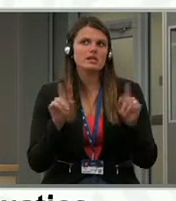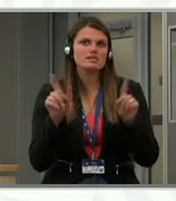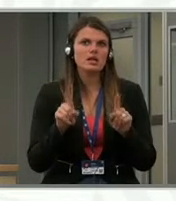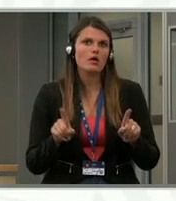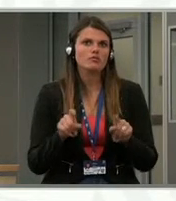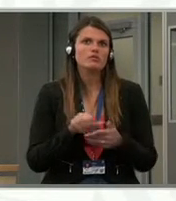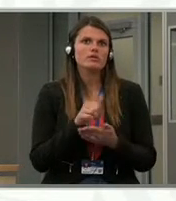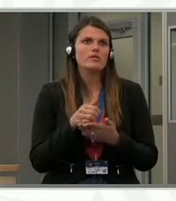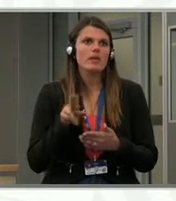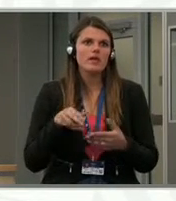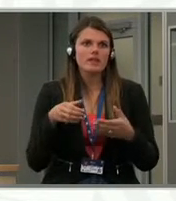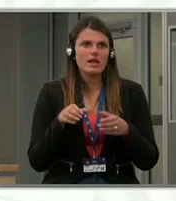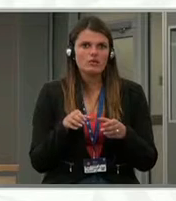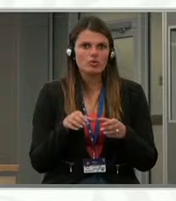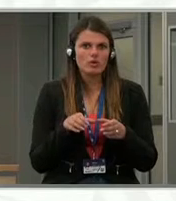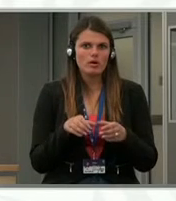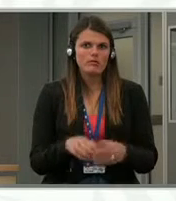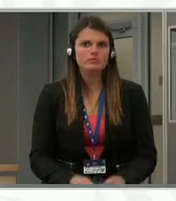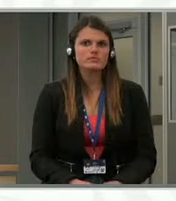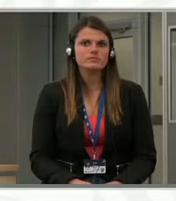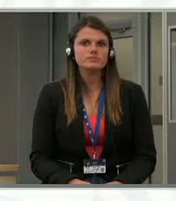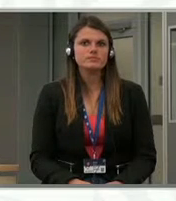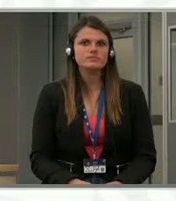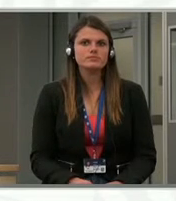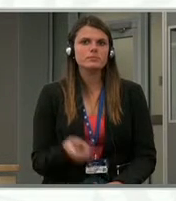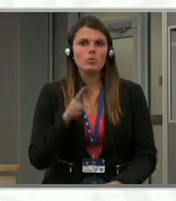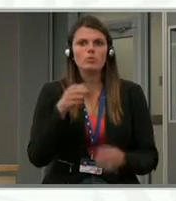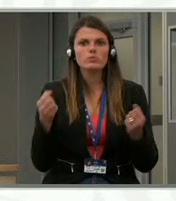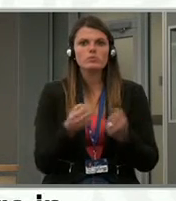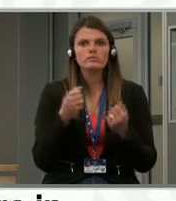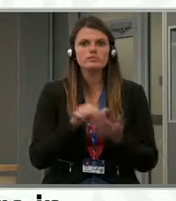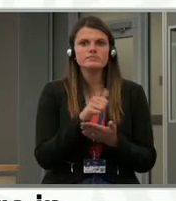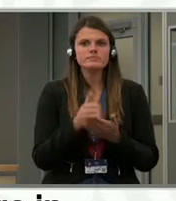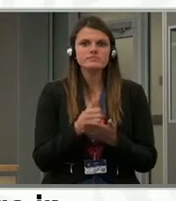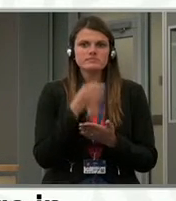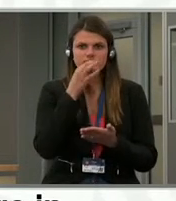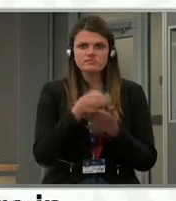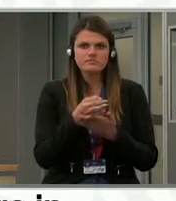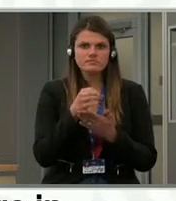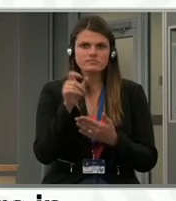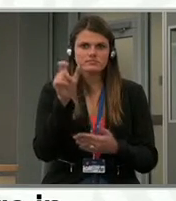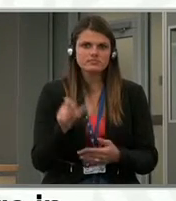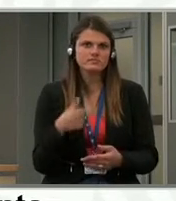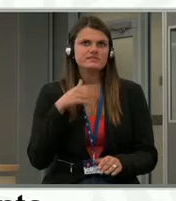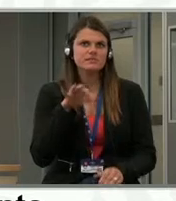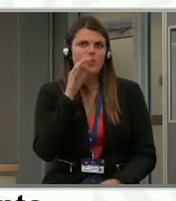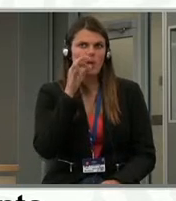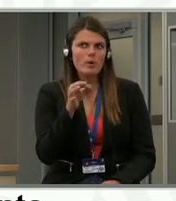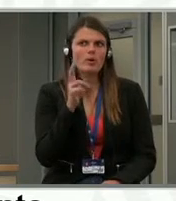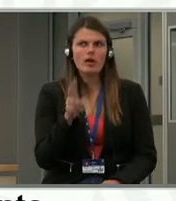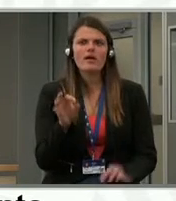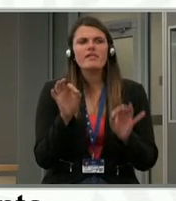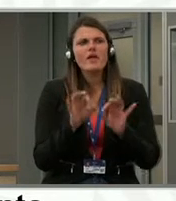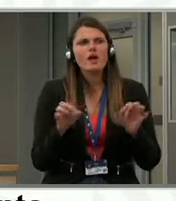that no change in Commission organization would put into question the commitment that we made